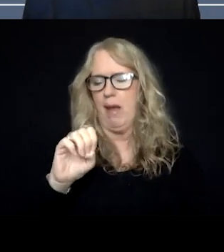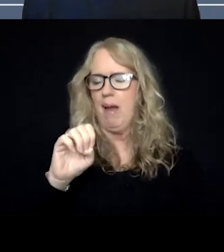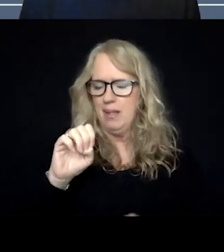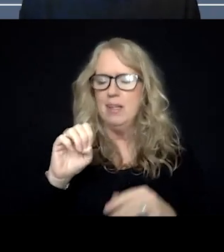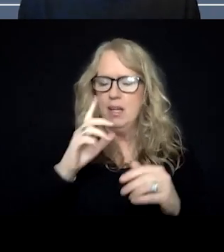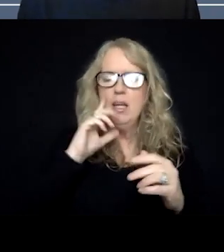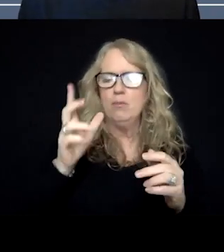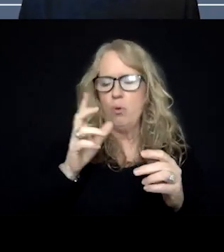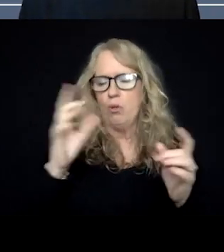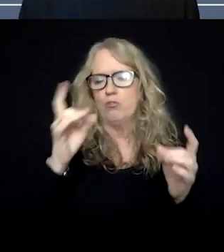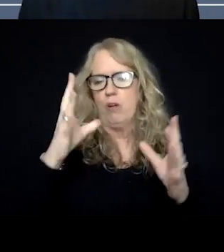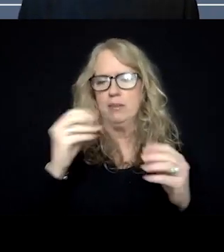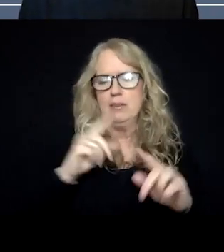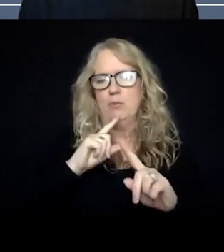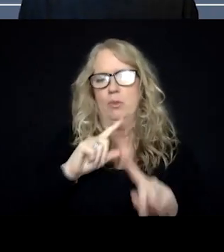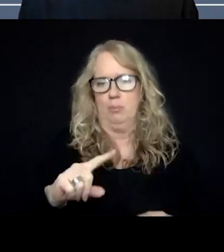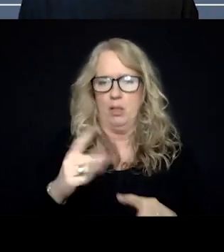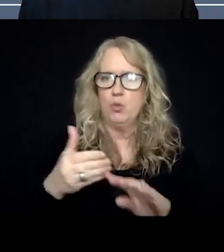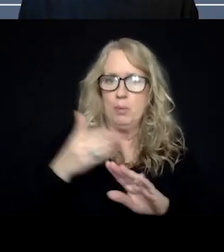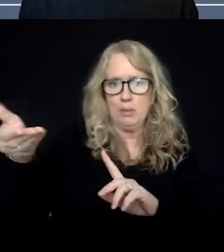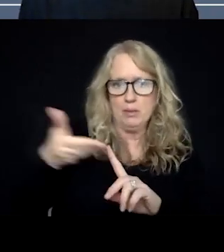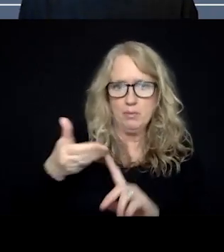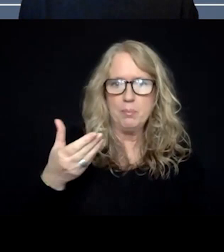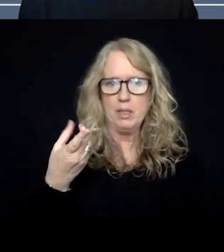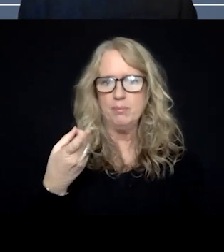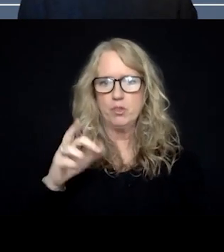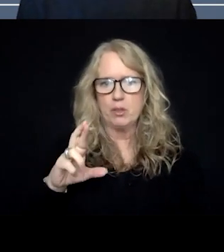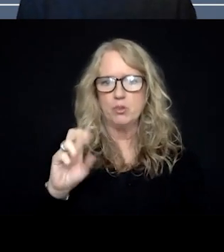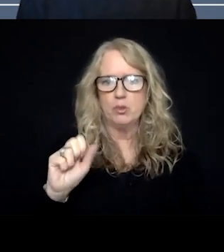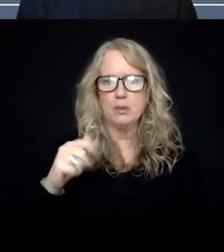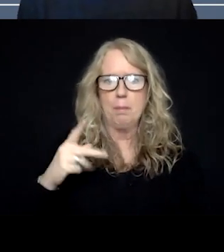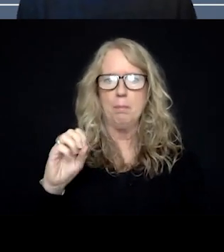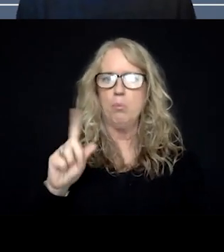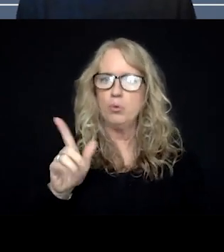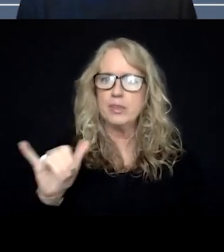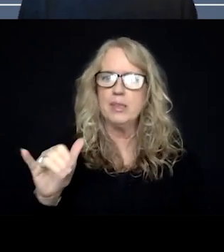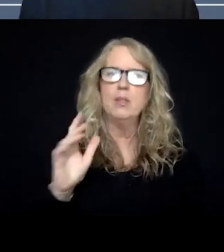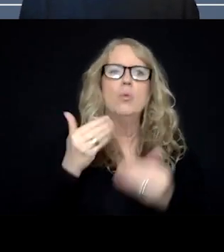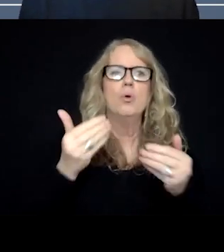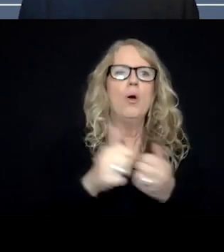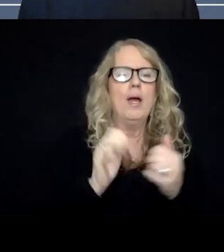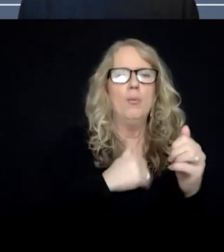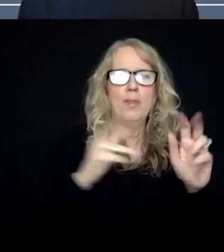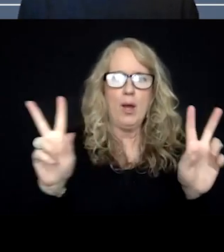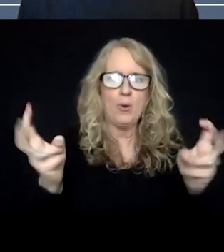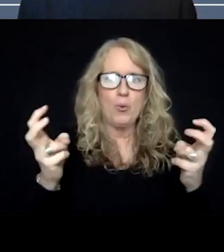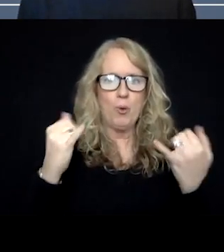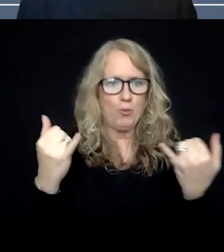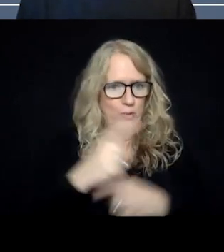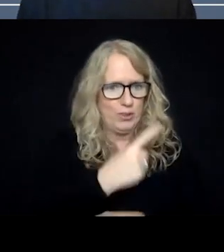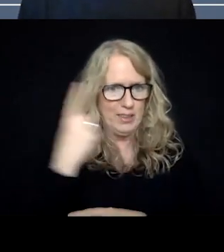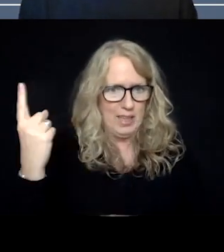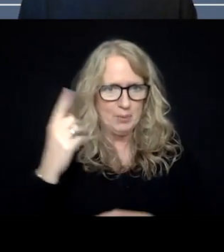before we introduce our Professor Sapolsky, I'm curious if we could go to our quote for the day, focused